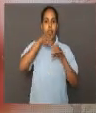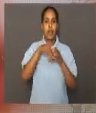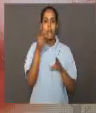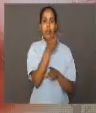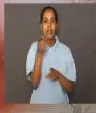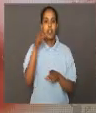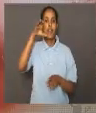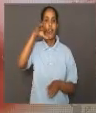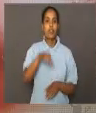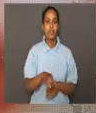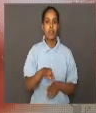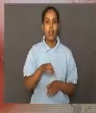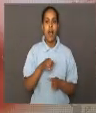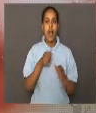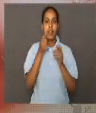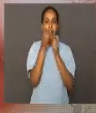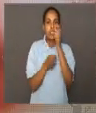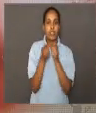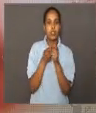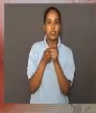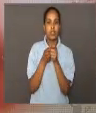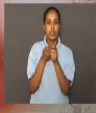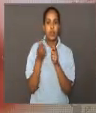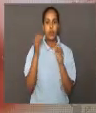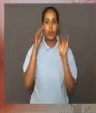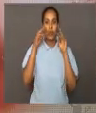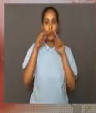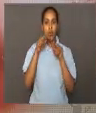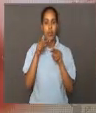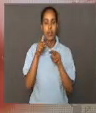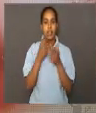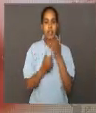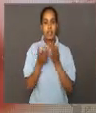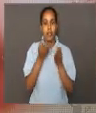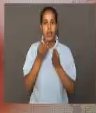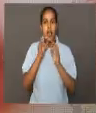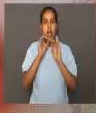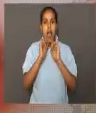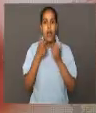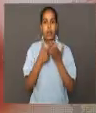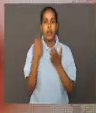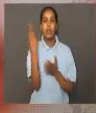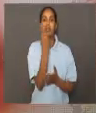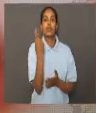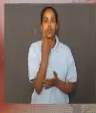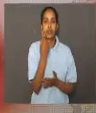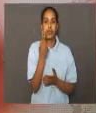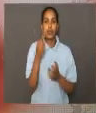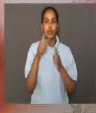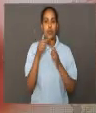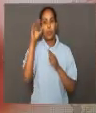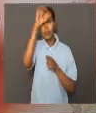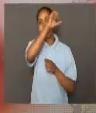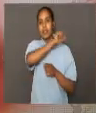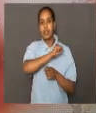interparticle forces of attraction, and we will explain how it can be used to